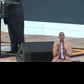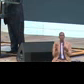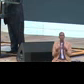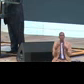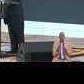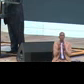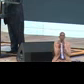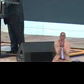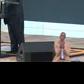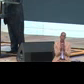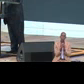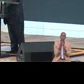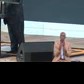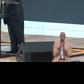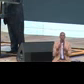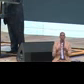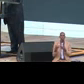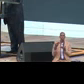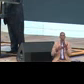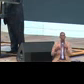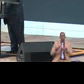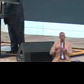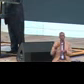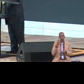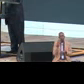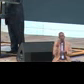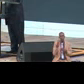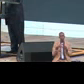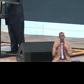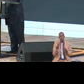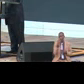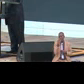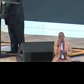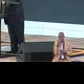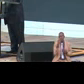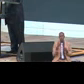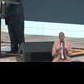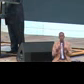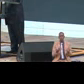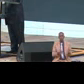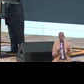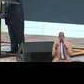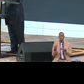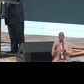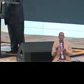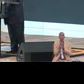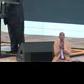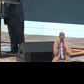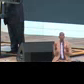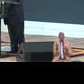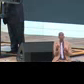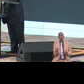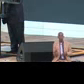the captives and the recovering of sight to the blind, to set at